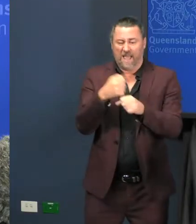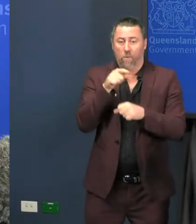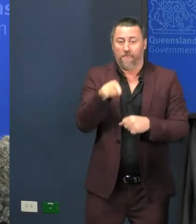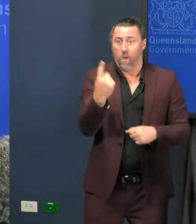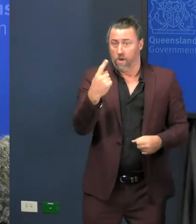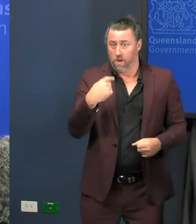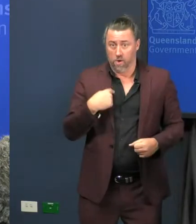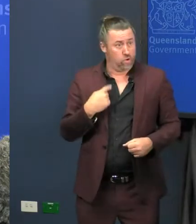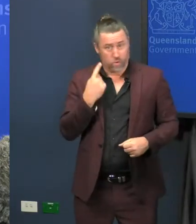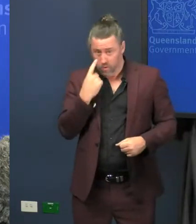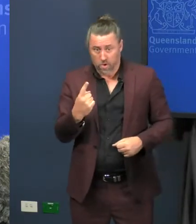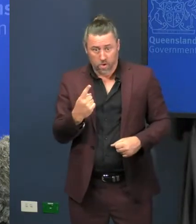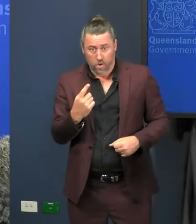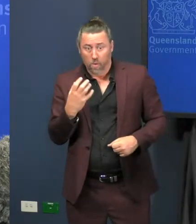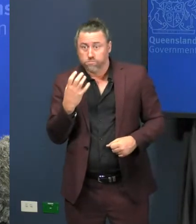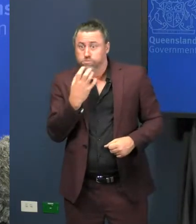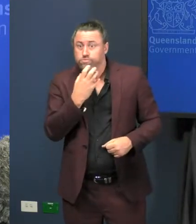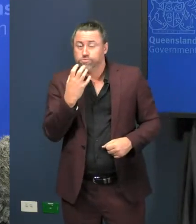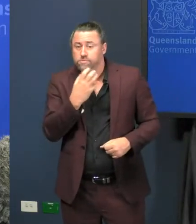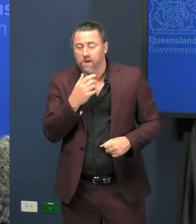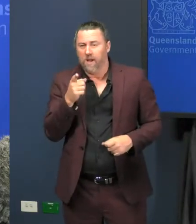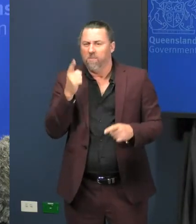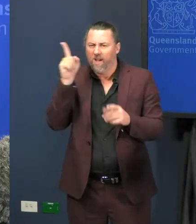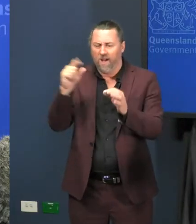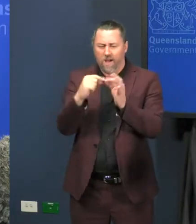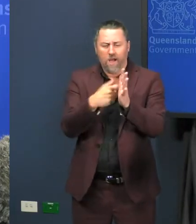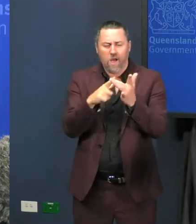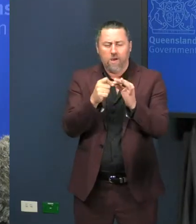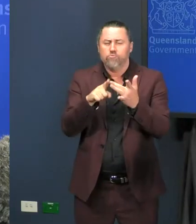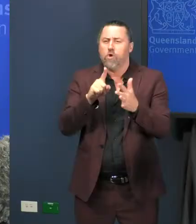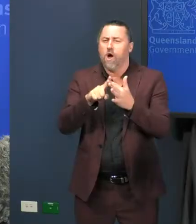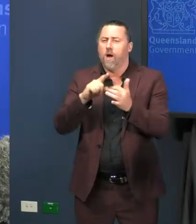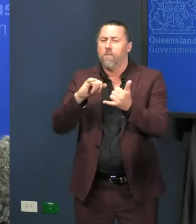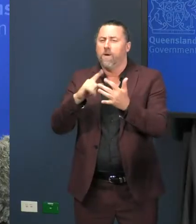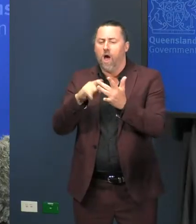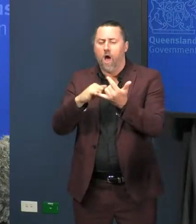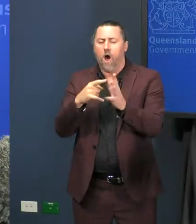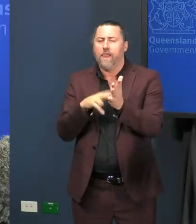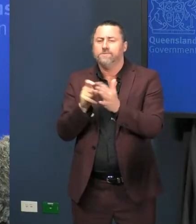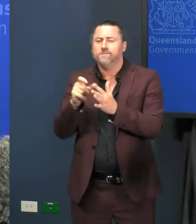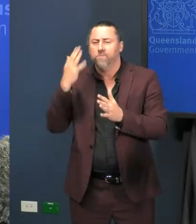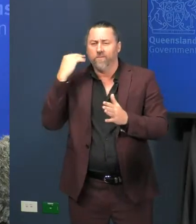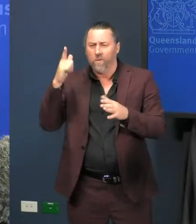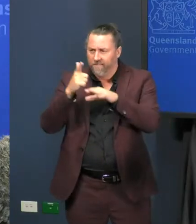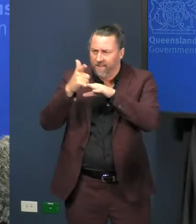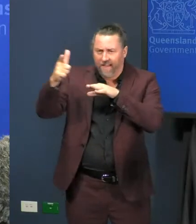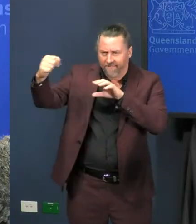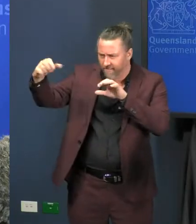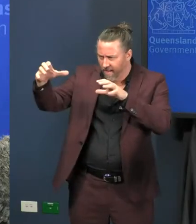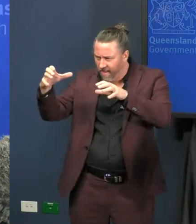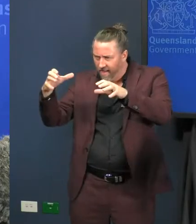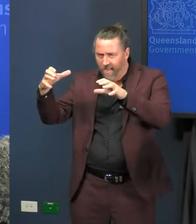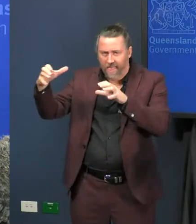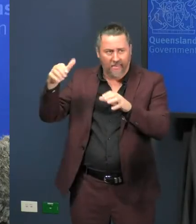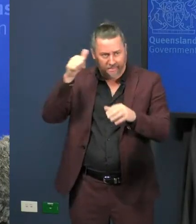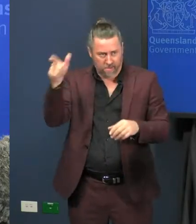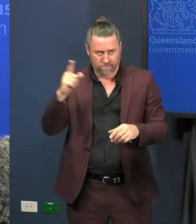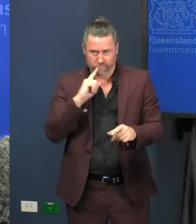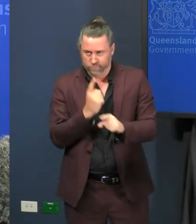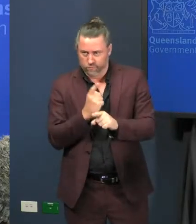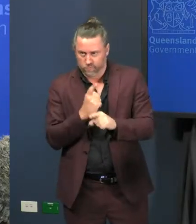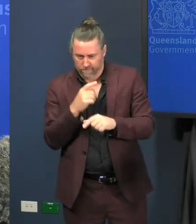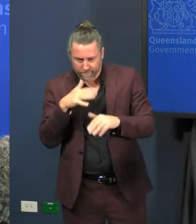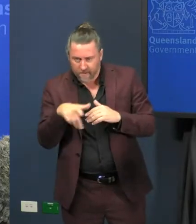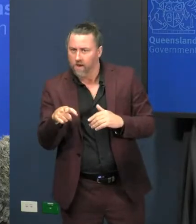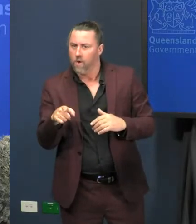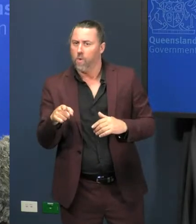I've seen what's happened in the Passage in recent years, and that community has spoken loudly and clearly about